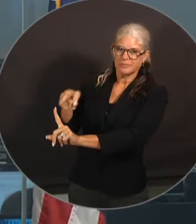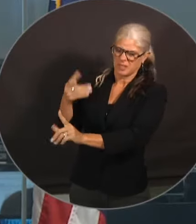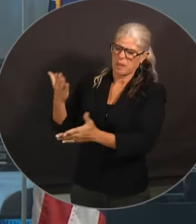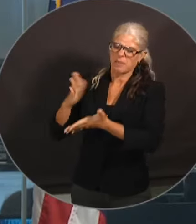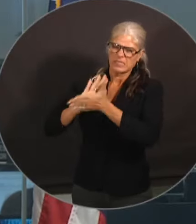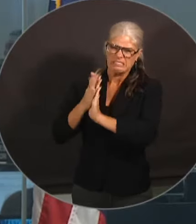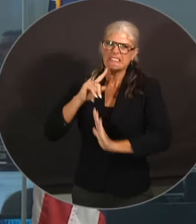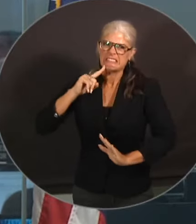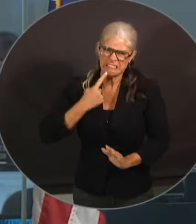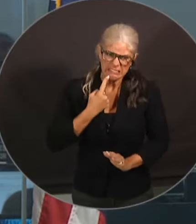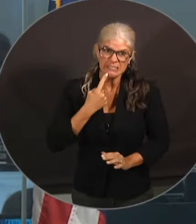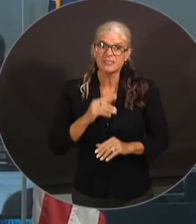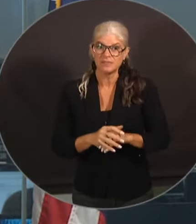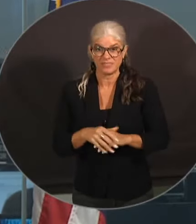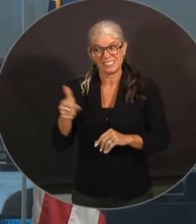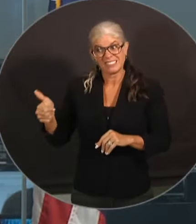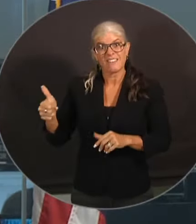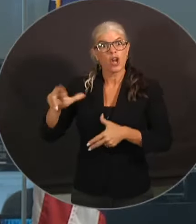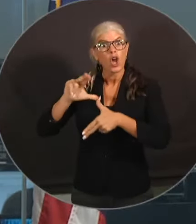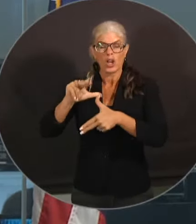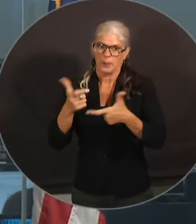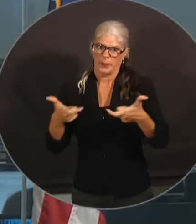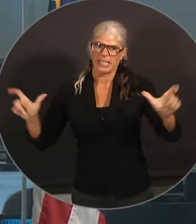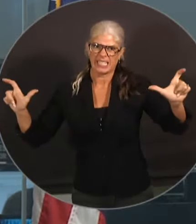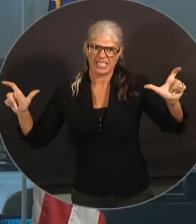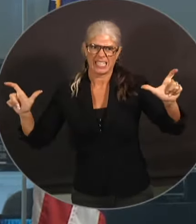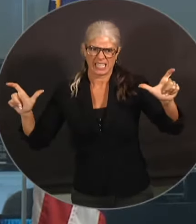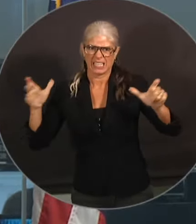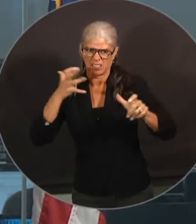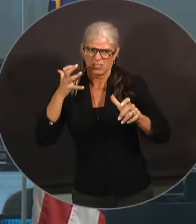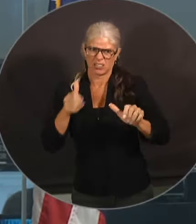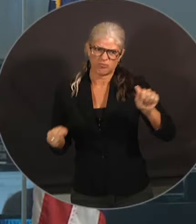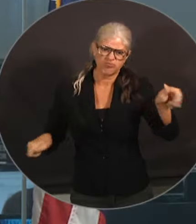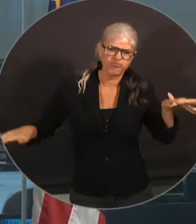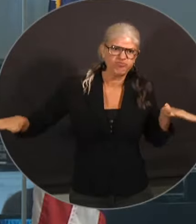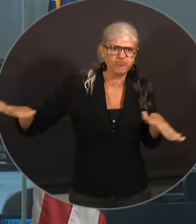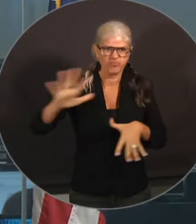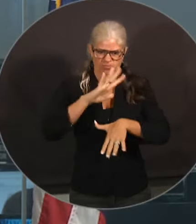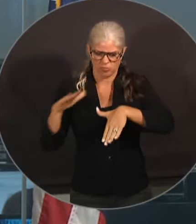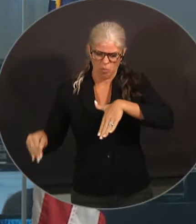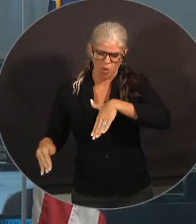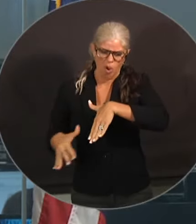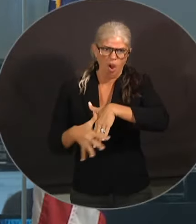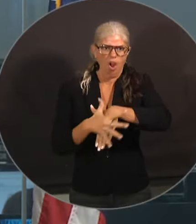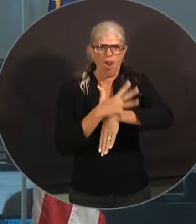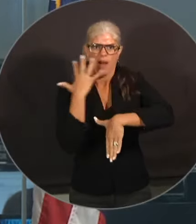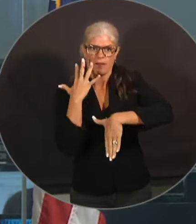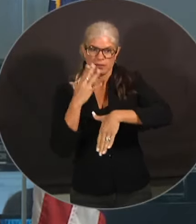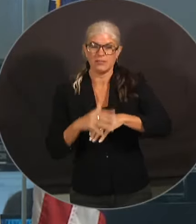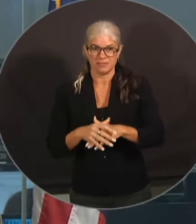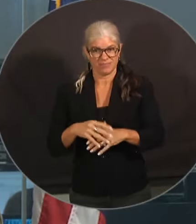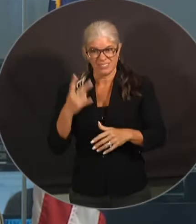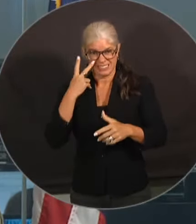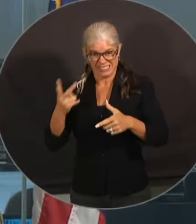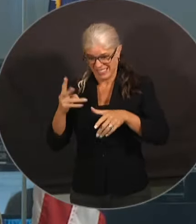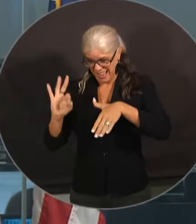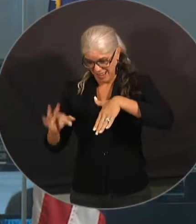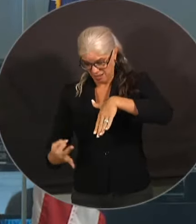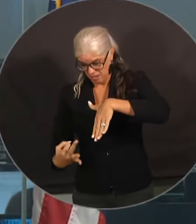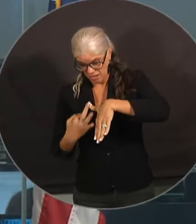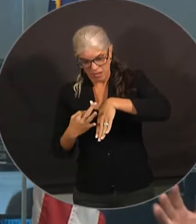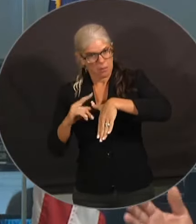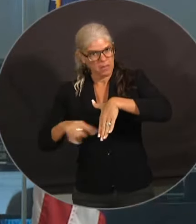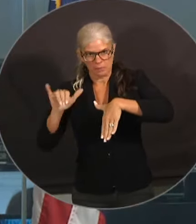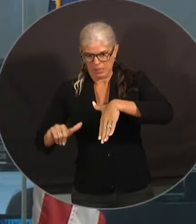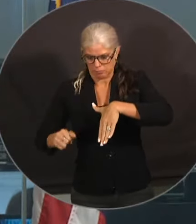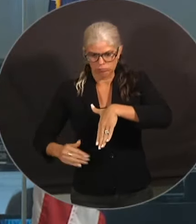a very large storm, so you're going to see tropical weather that's going to extend hundreds of miles away from the center of the storm. It doesn't